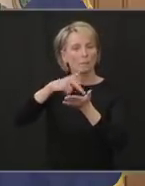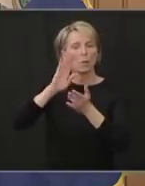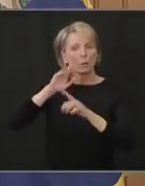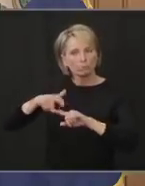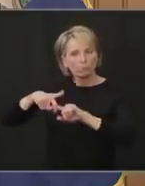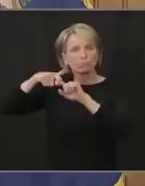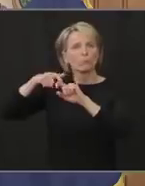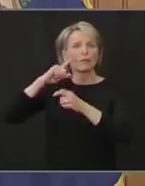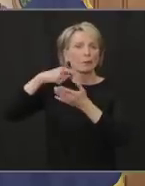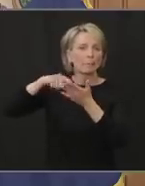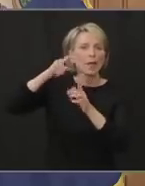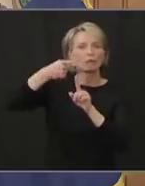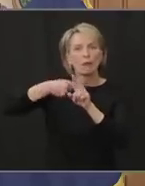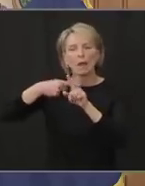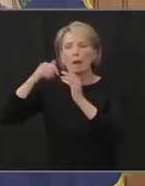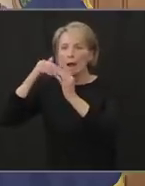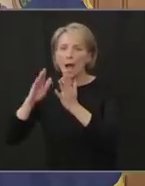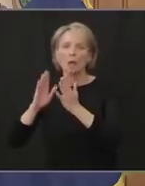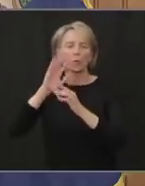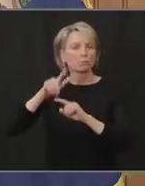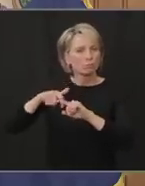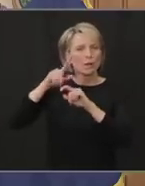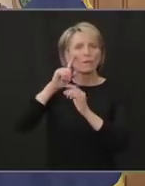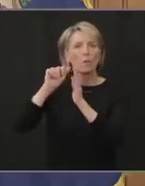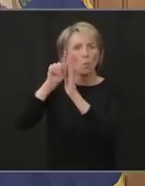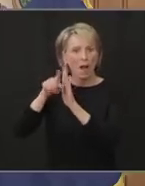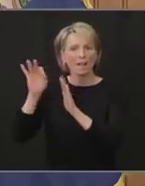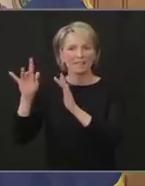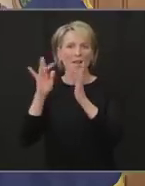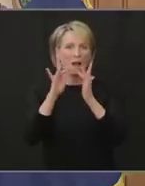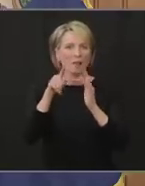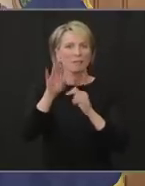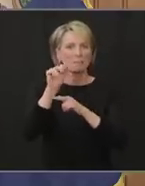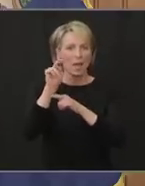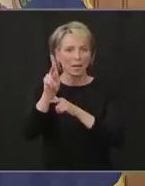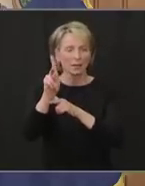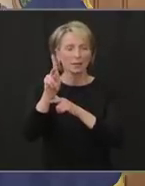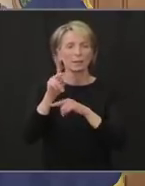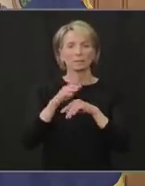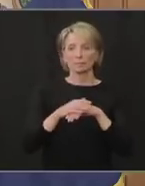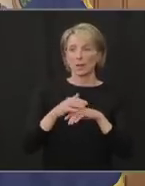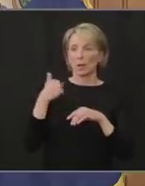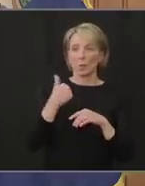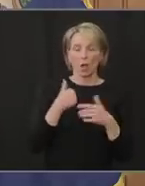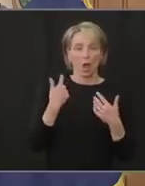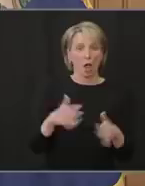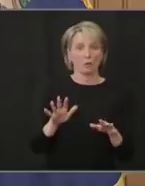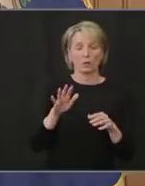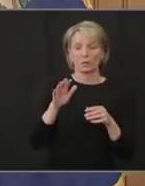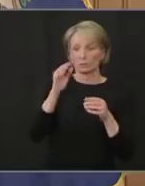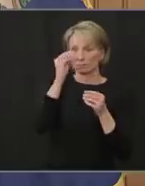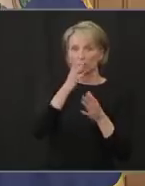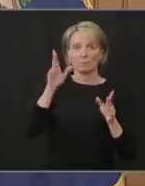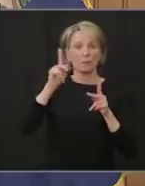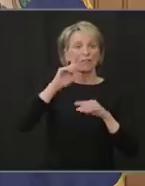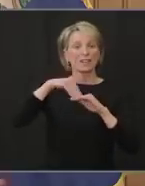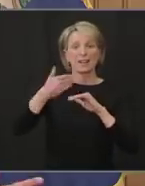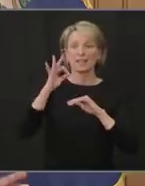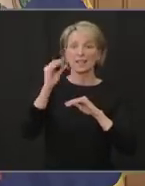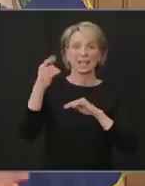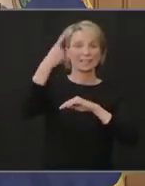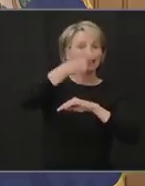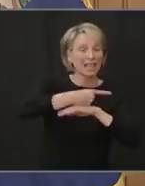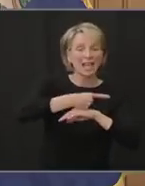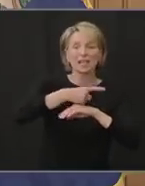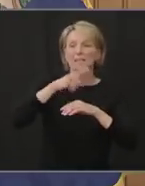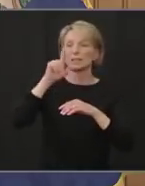our loans that we have extended through economic and community development, we say no interest or principal payments due for the next 90 days. And our